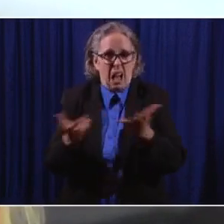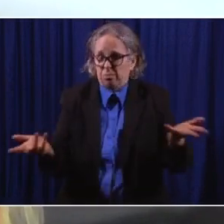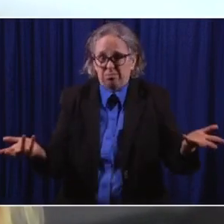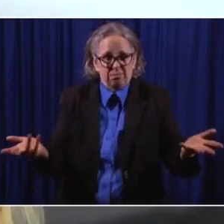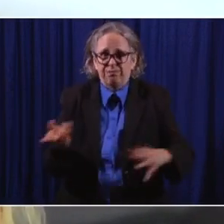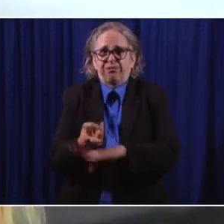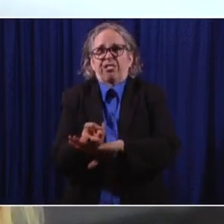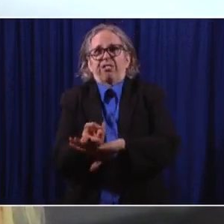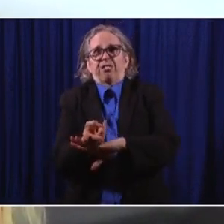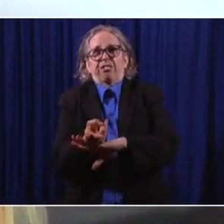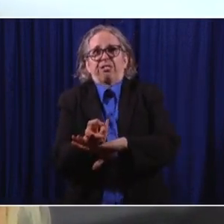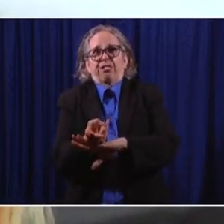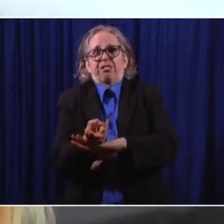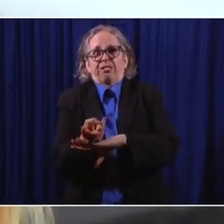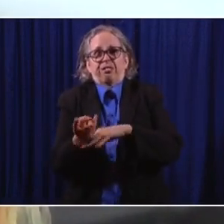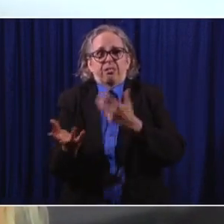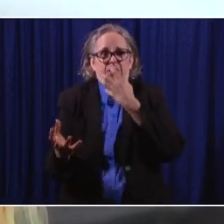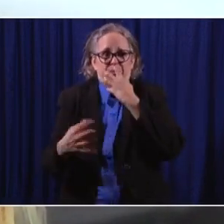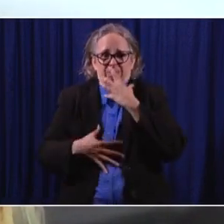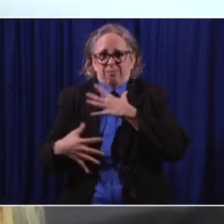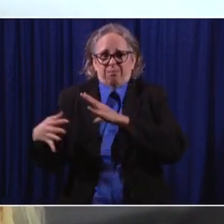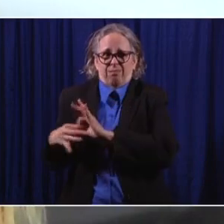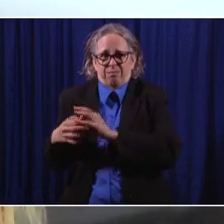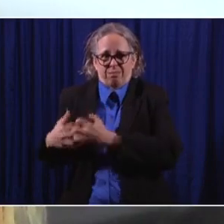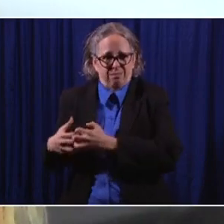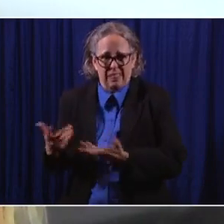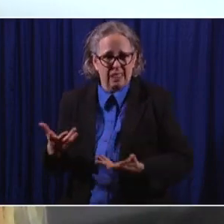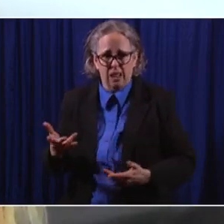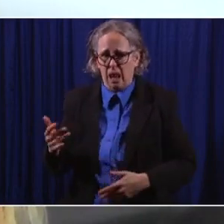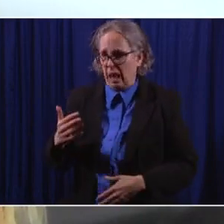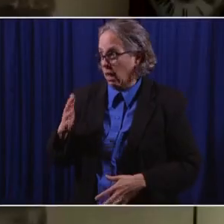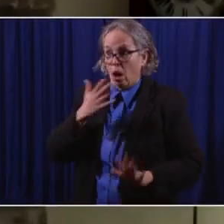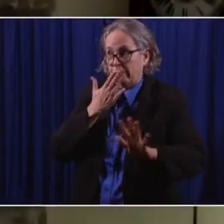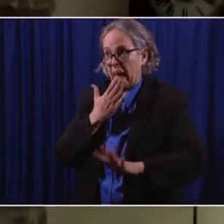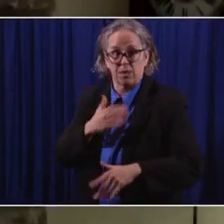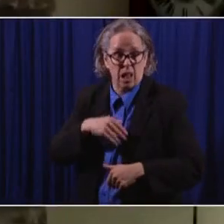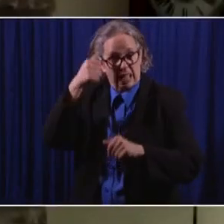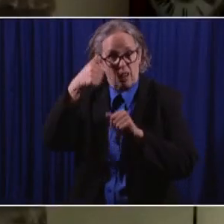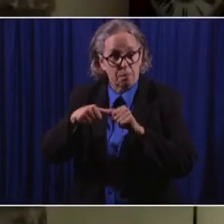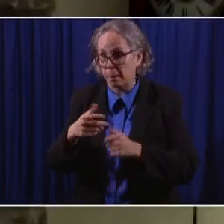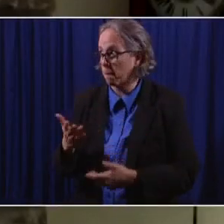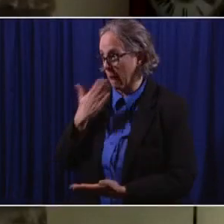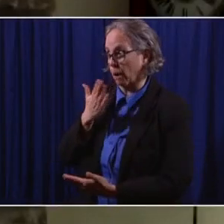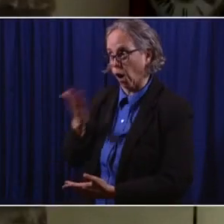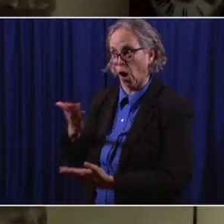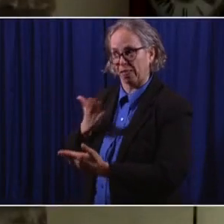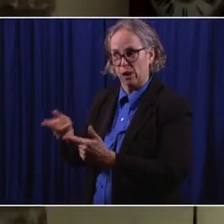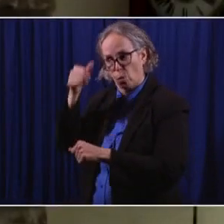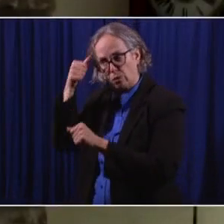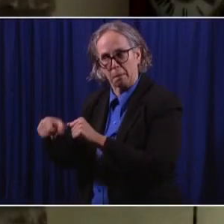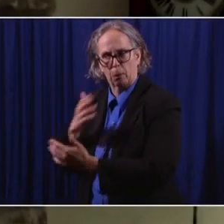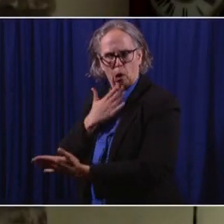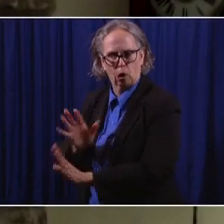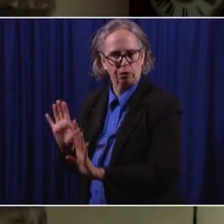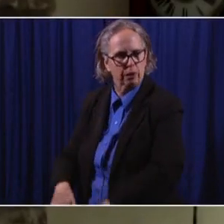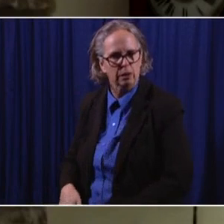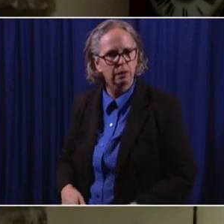be less and less, and I'm grateful for that. That's probably a good thing. Yes. Yeah.